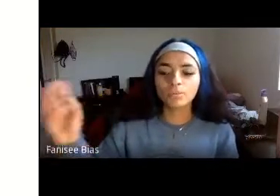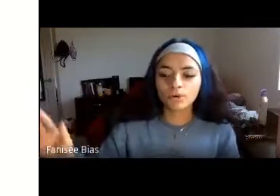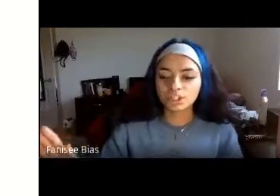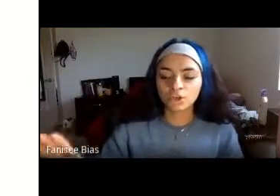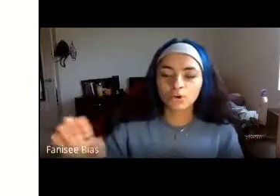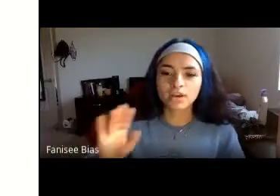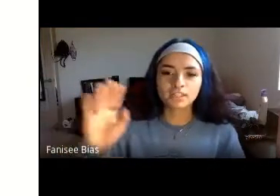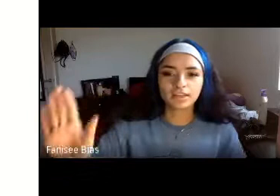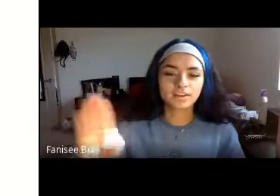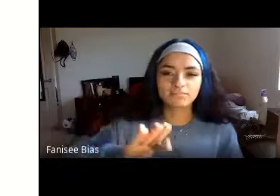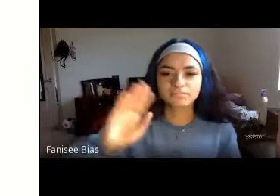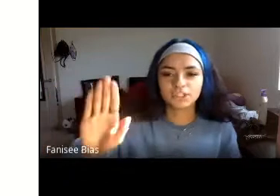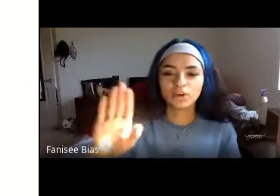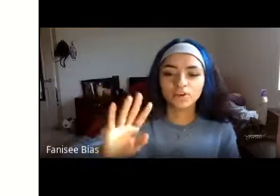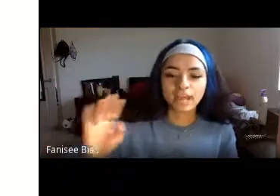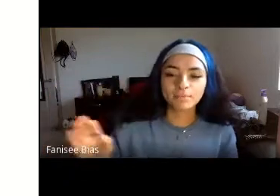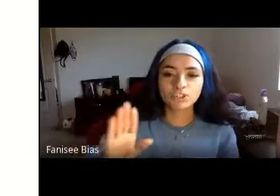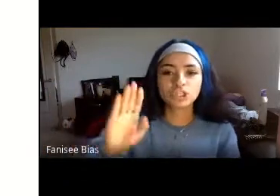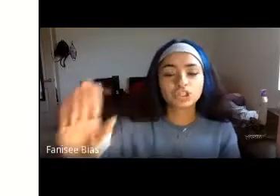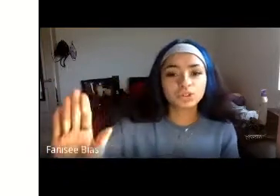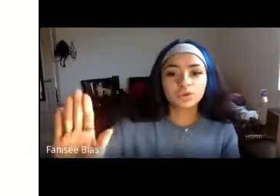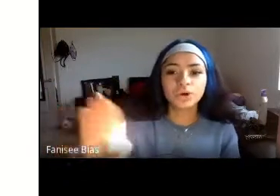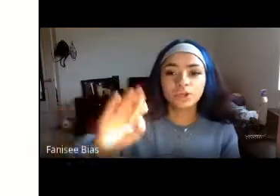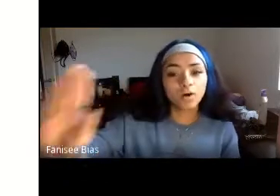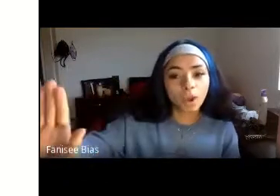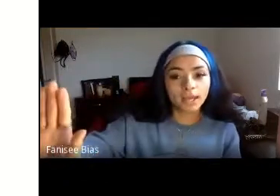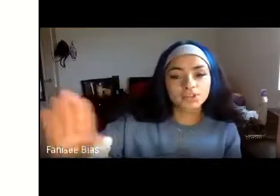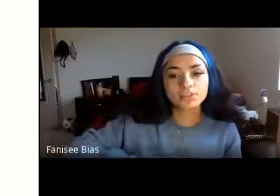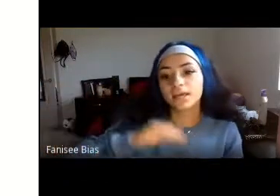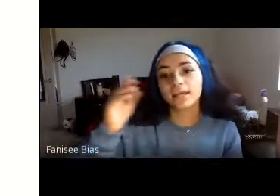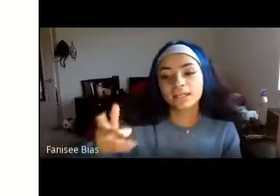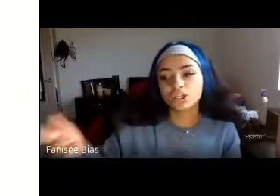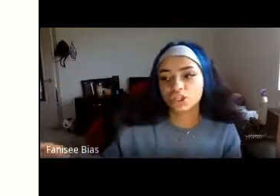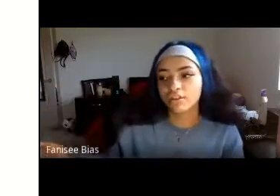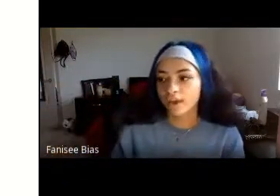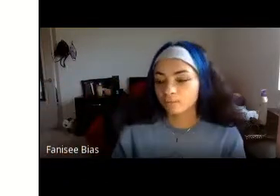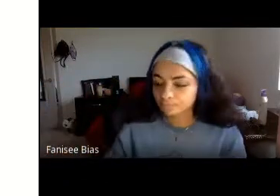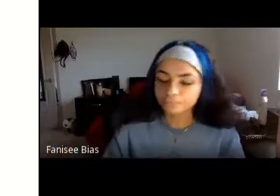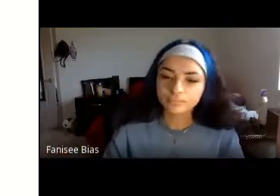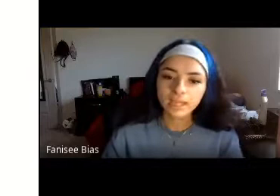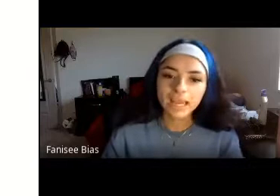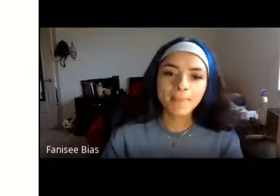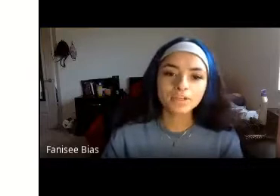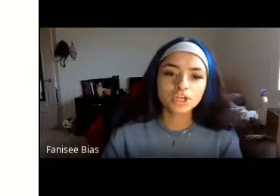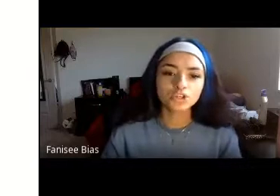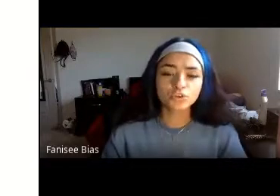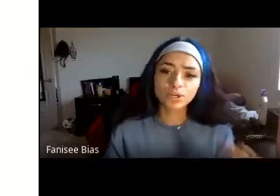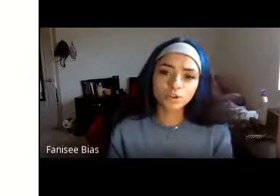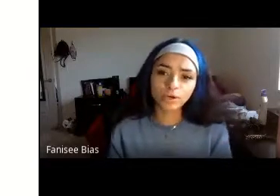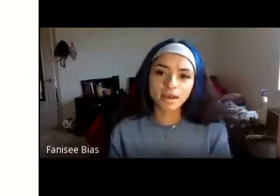like pointing or directing like the, your hand motion to away. So say like he, she, they. And then